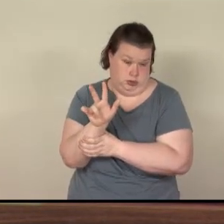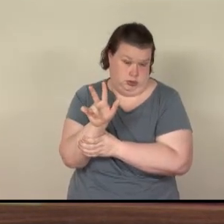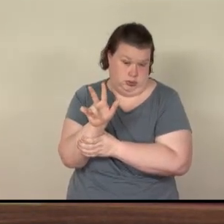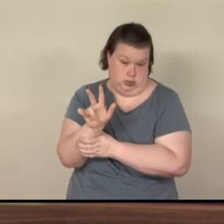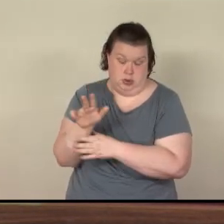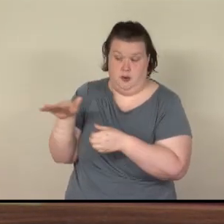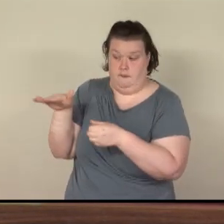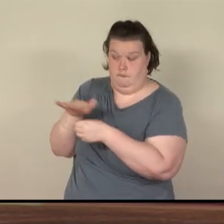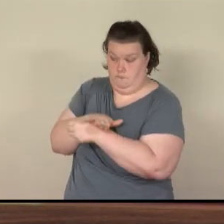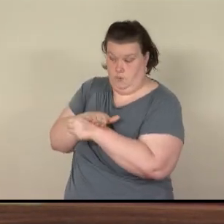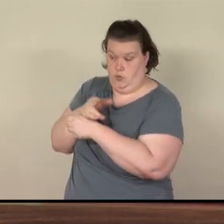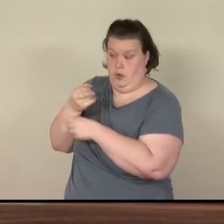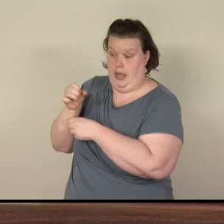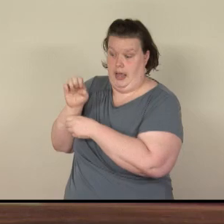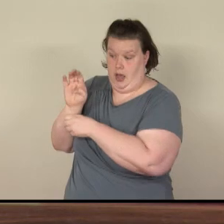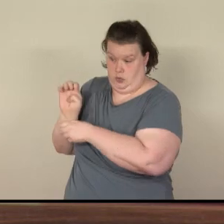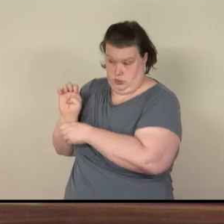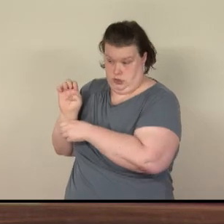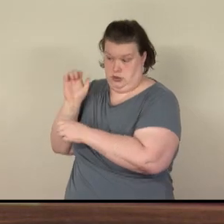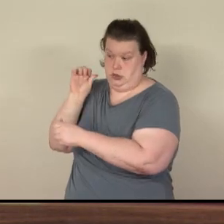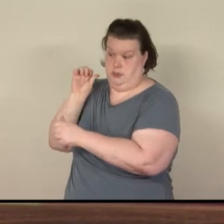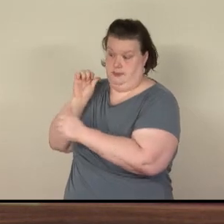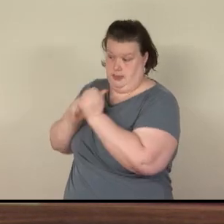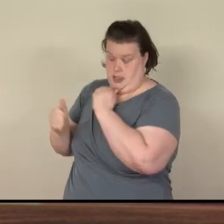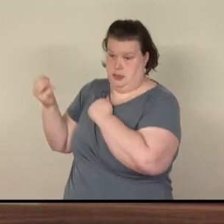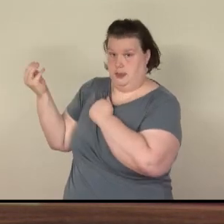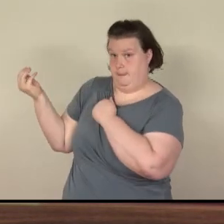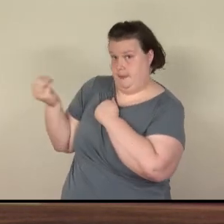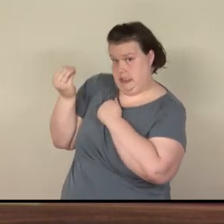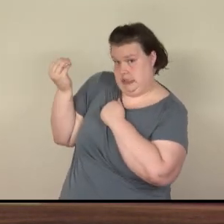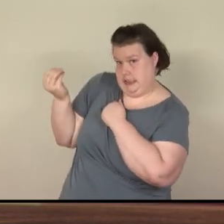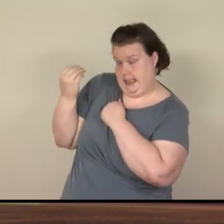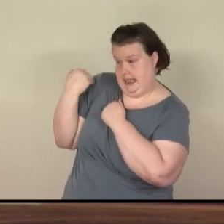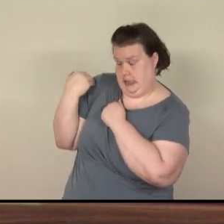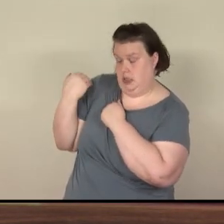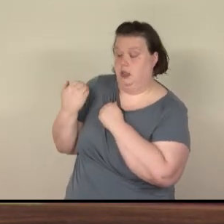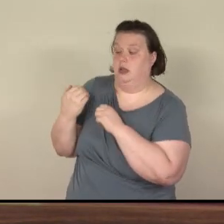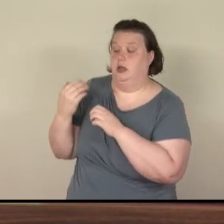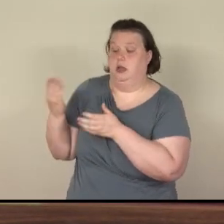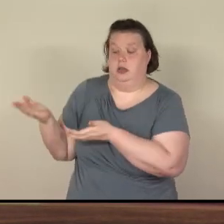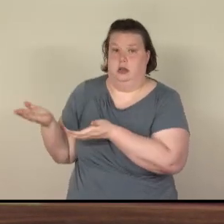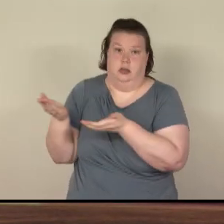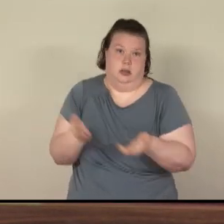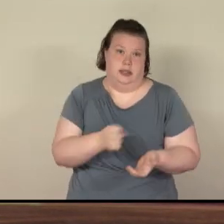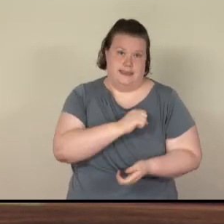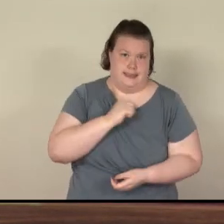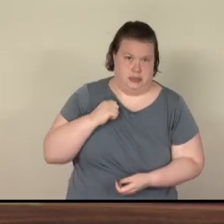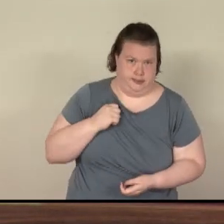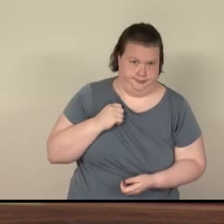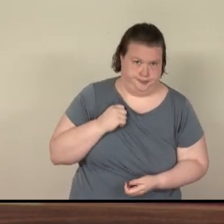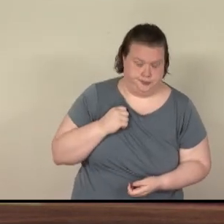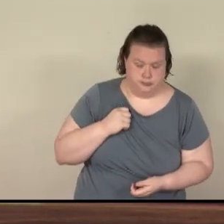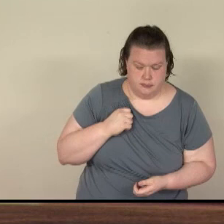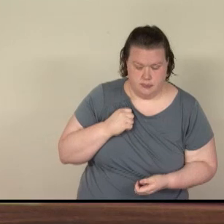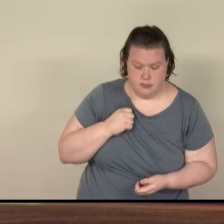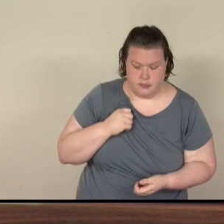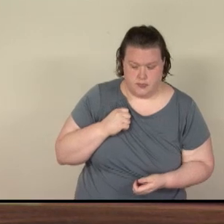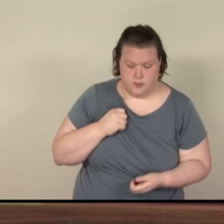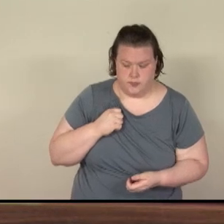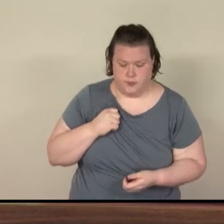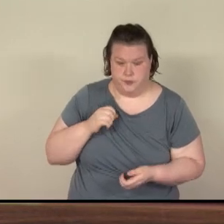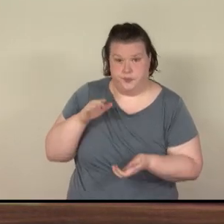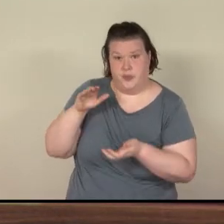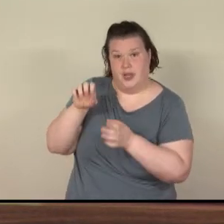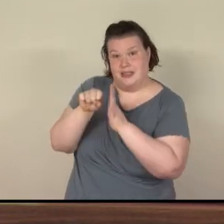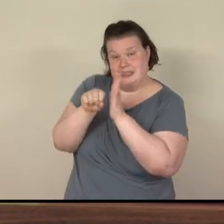full House on Monday and is headed over to the Senate. And it includes a noteworthy increase in the state